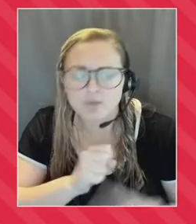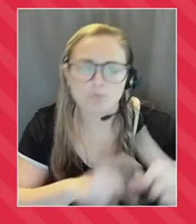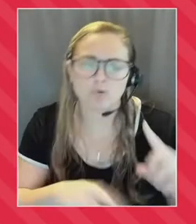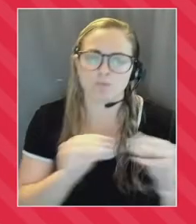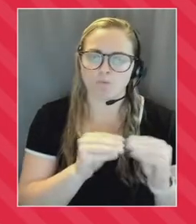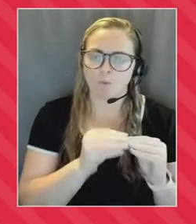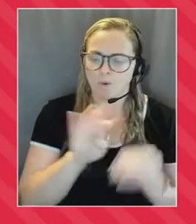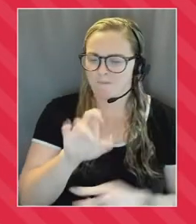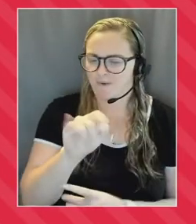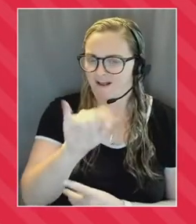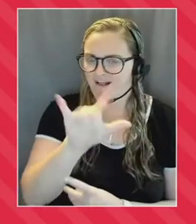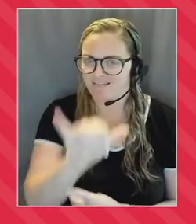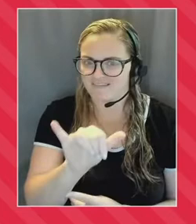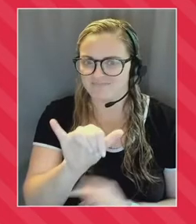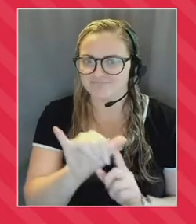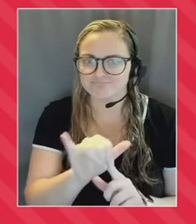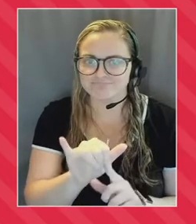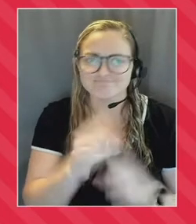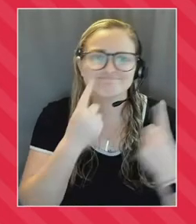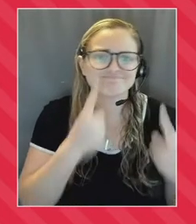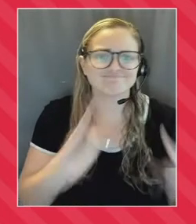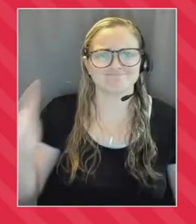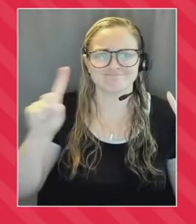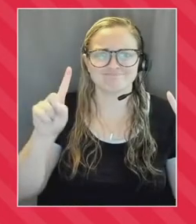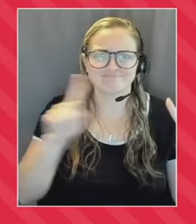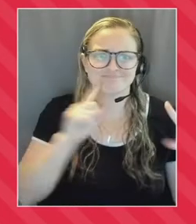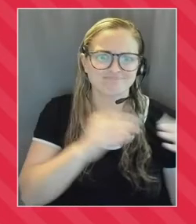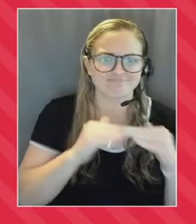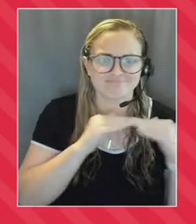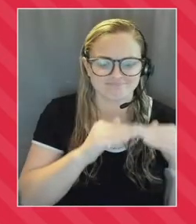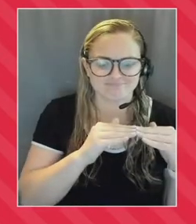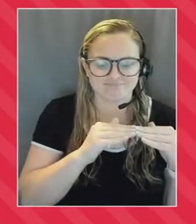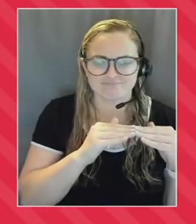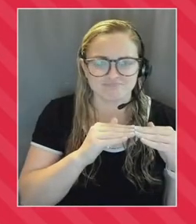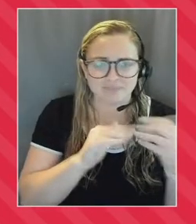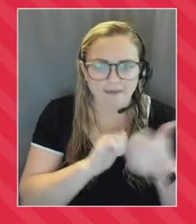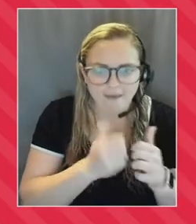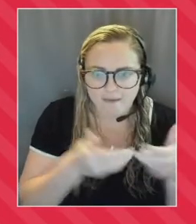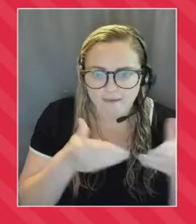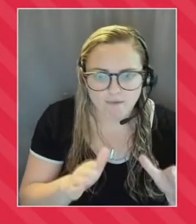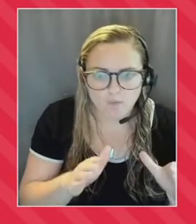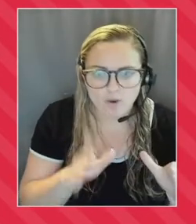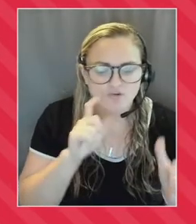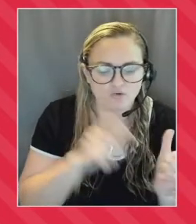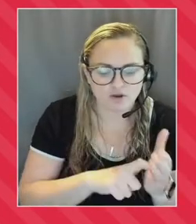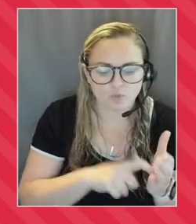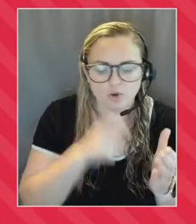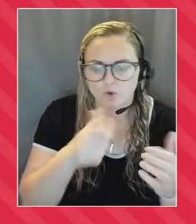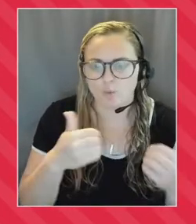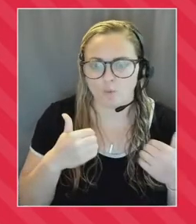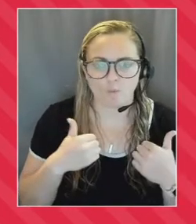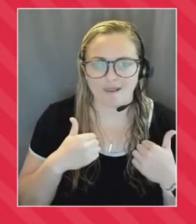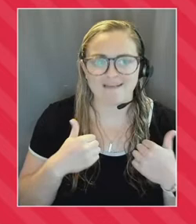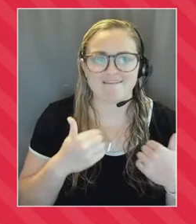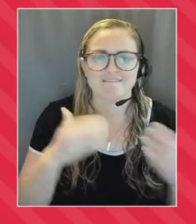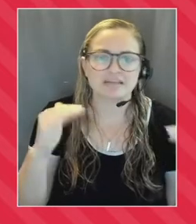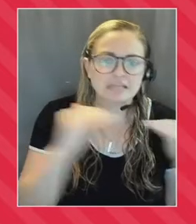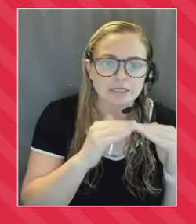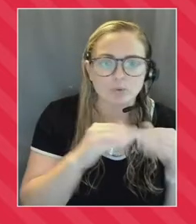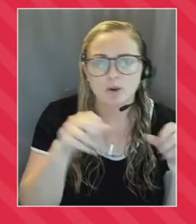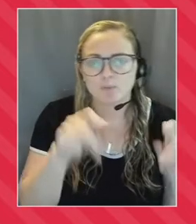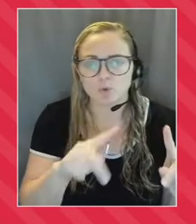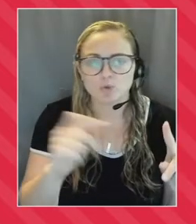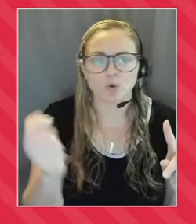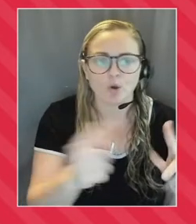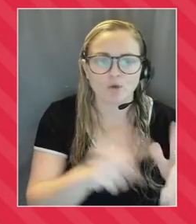broccoli. Achieving equity in any manner causes us to recognize that we do not have equal opportunities and all